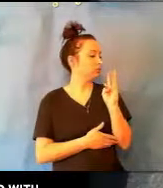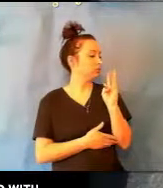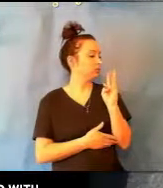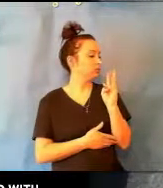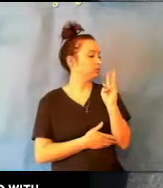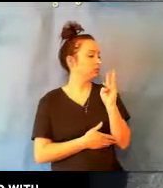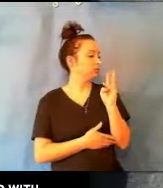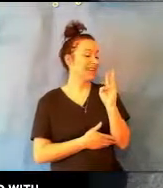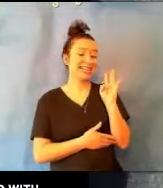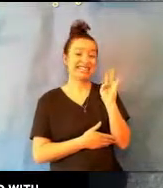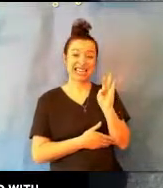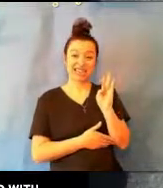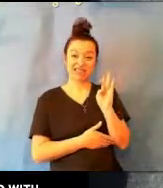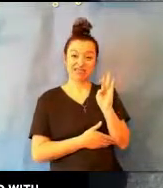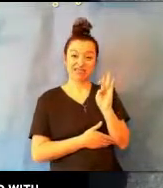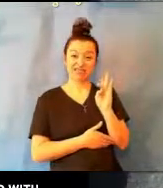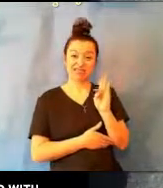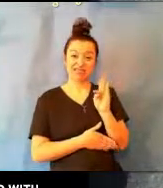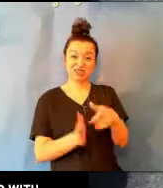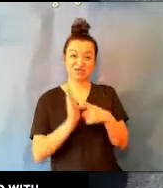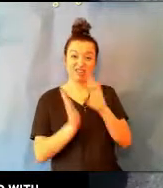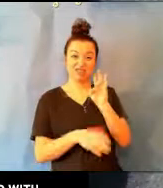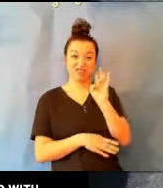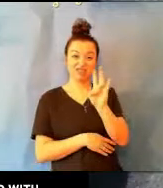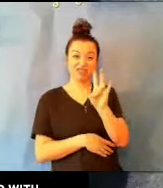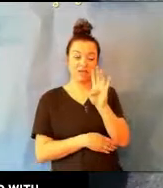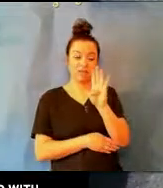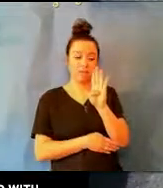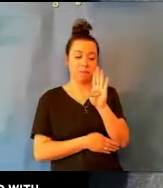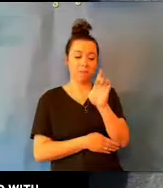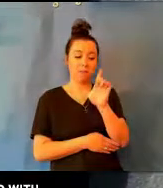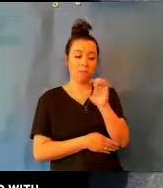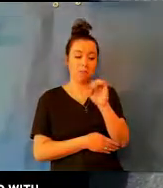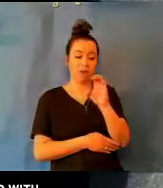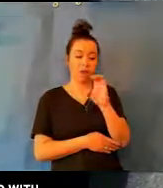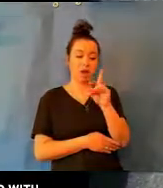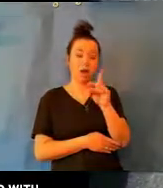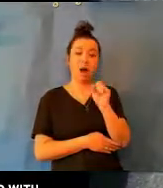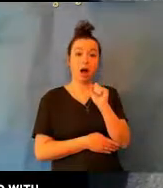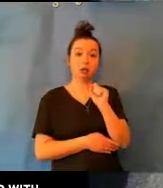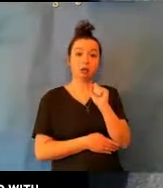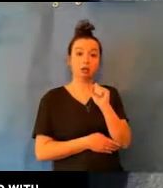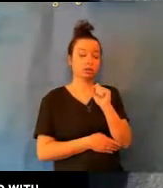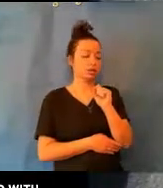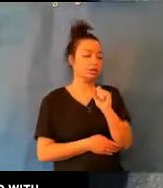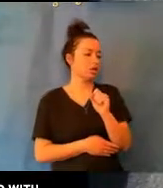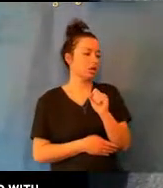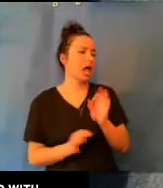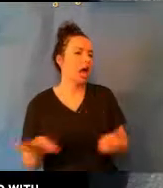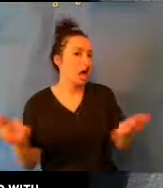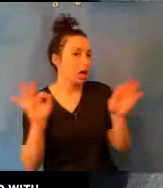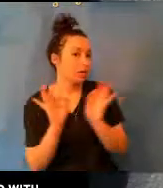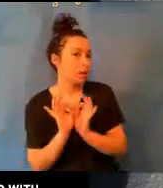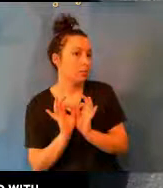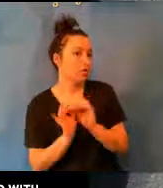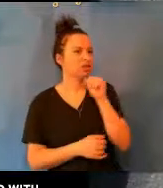6, 7. Took 7 blocks. So this elephant is 7 blocks long. It's important that I just